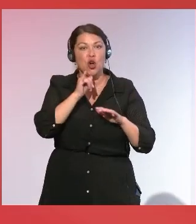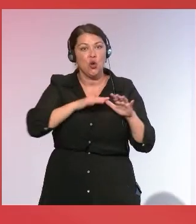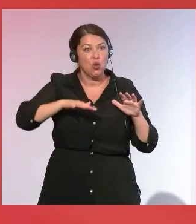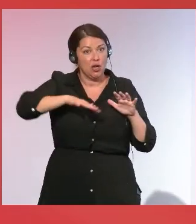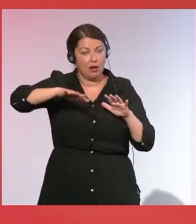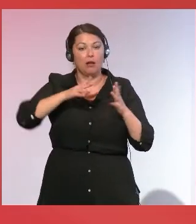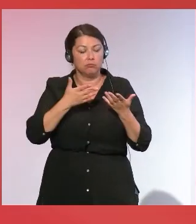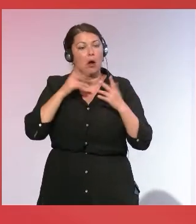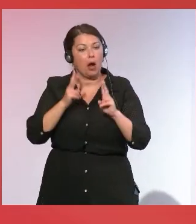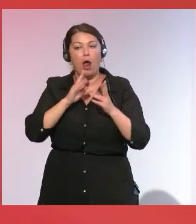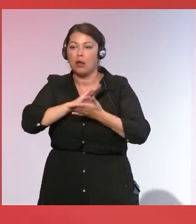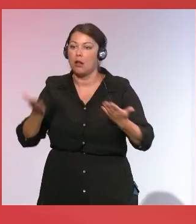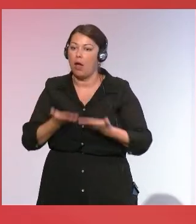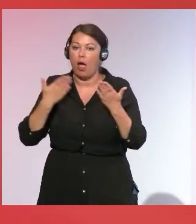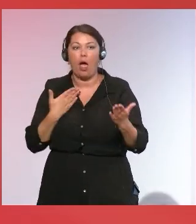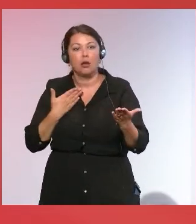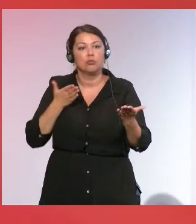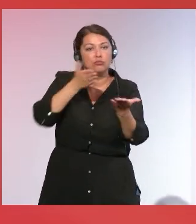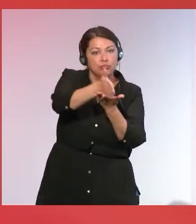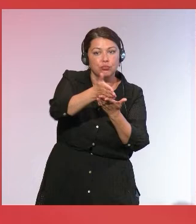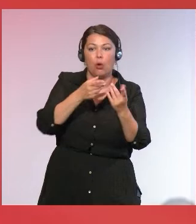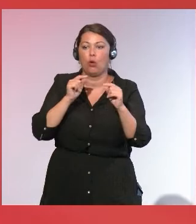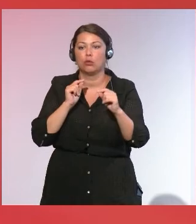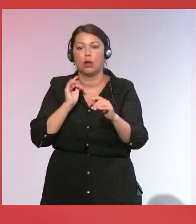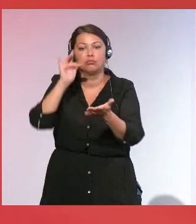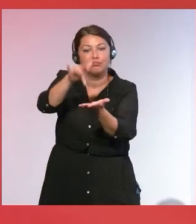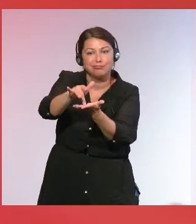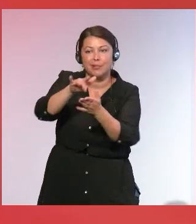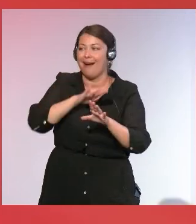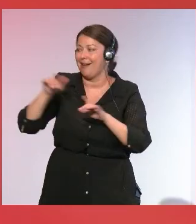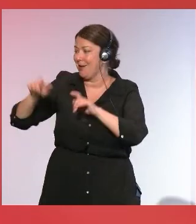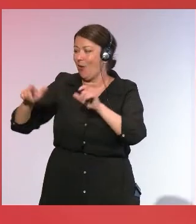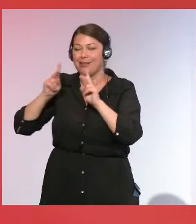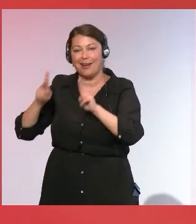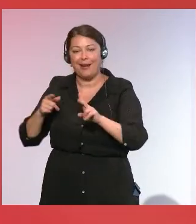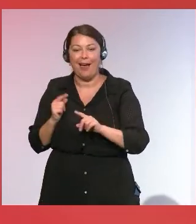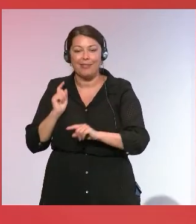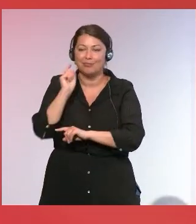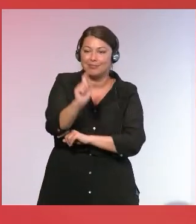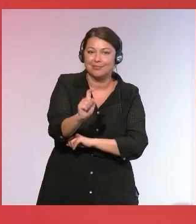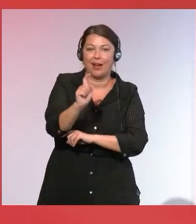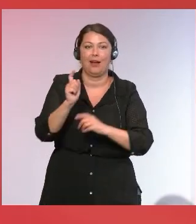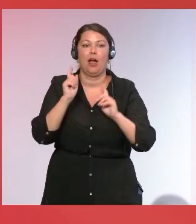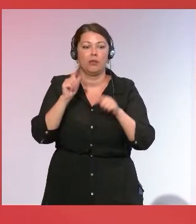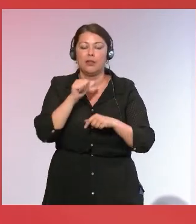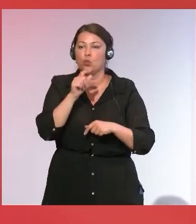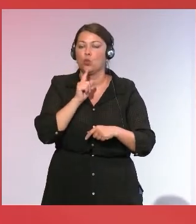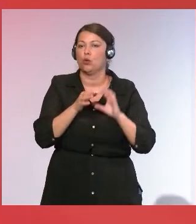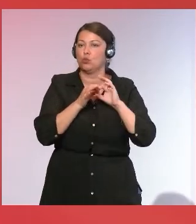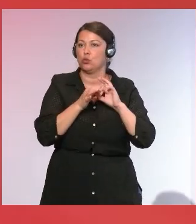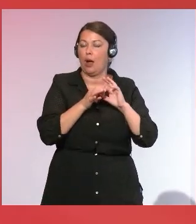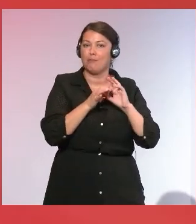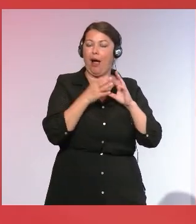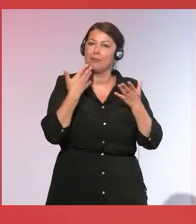green spaces. They mustn't just be in the more affluent areas. In the Netherlands, we say that everybody should have an access to green space within a couple of hundred